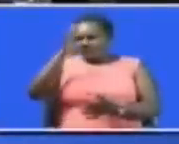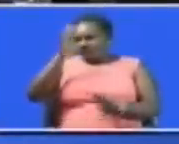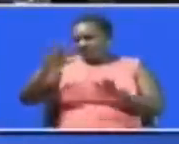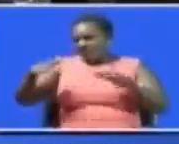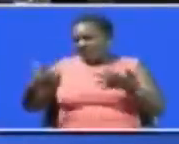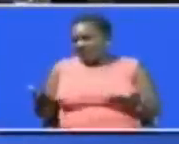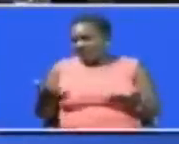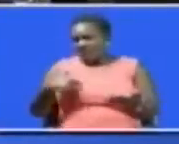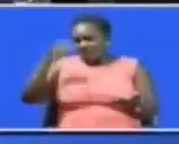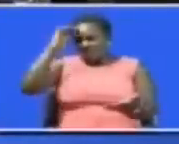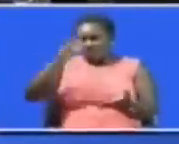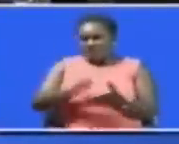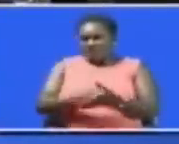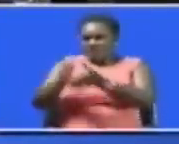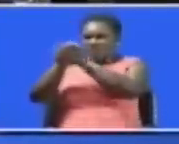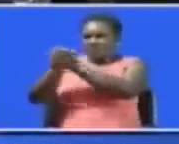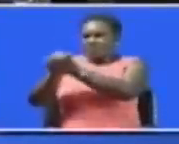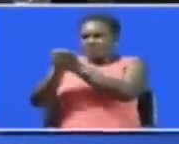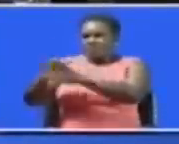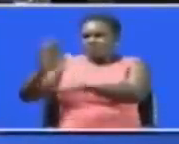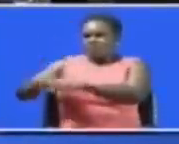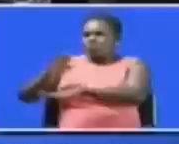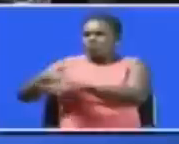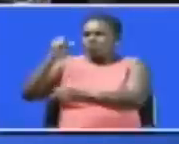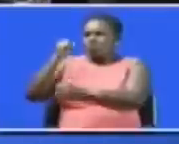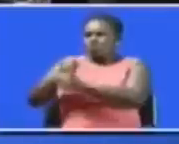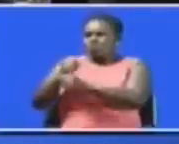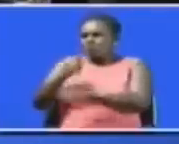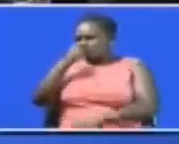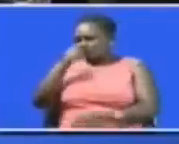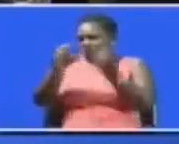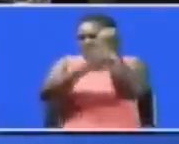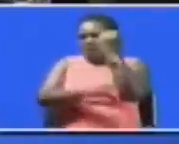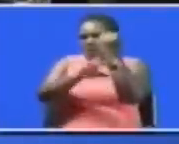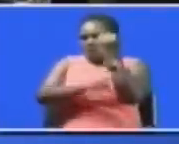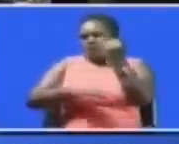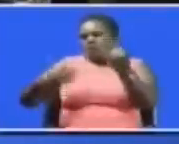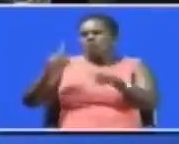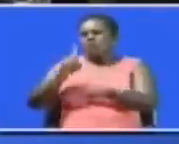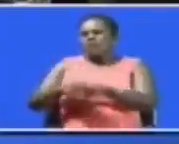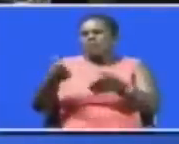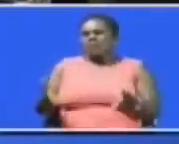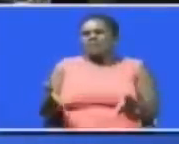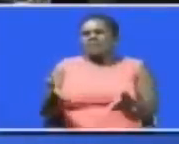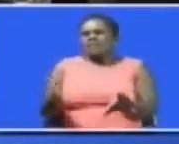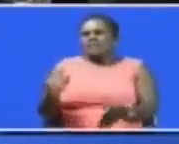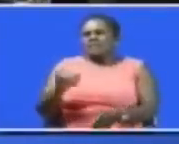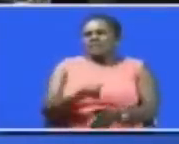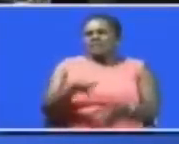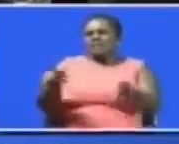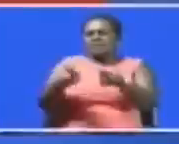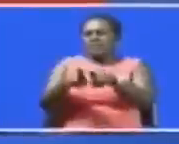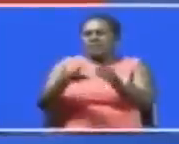that I believe the handshake has done a good job, and I wish our country was like this all the time, that it will remain like